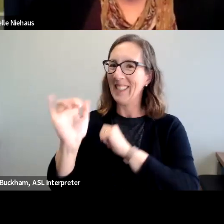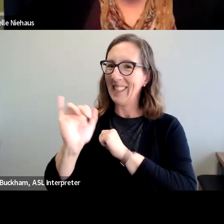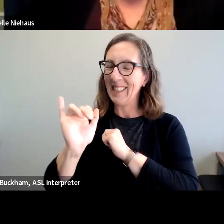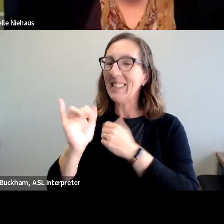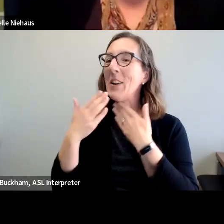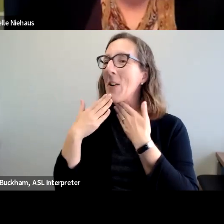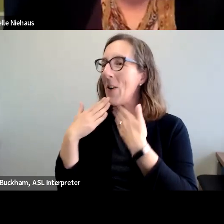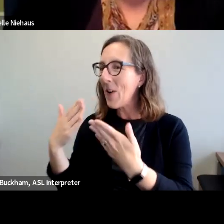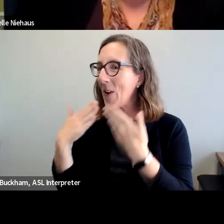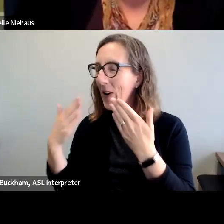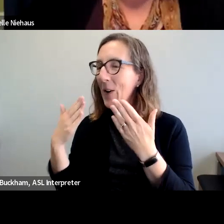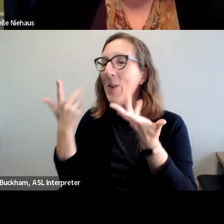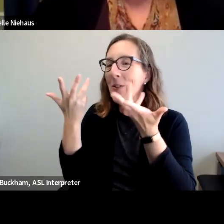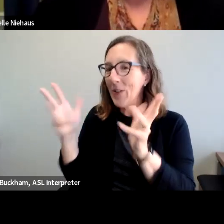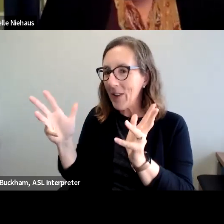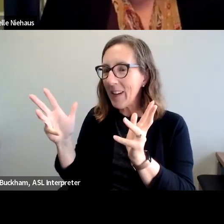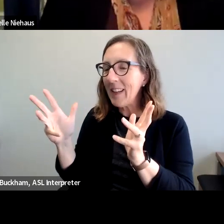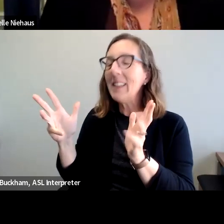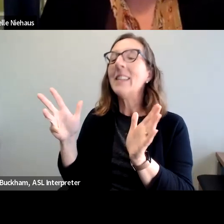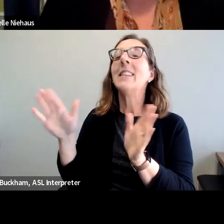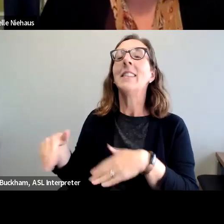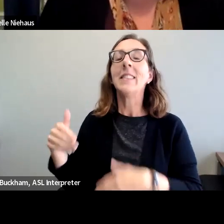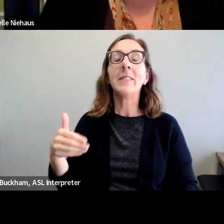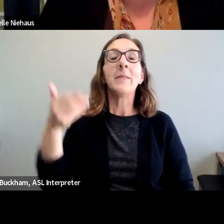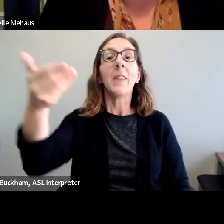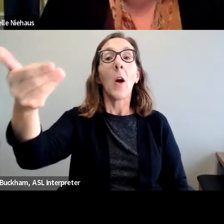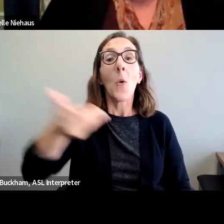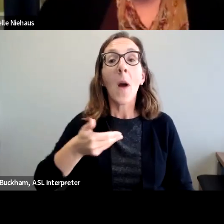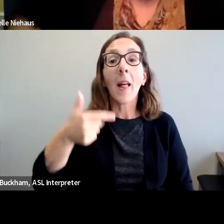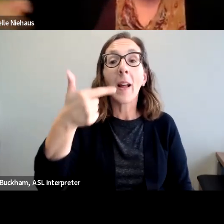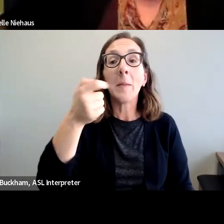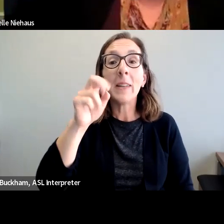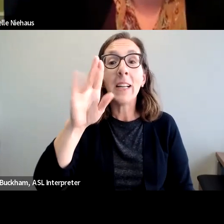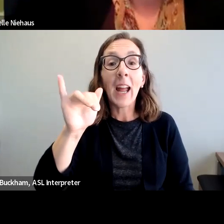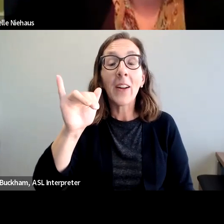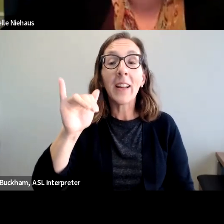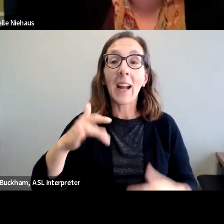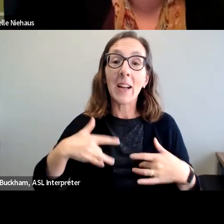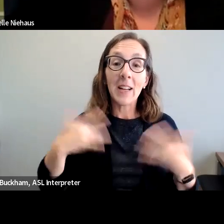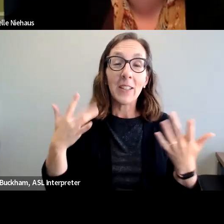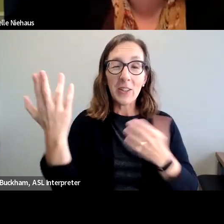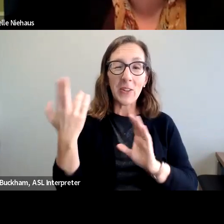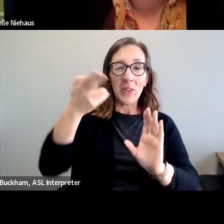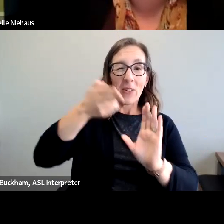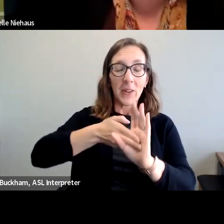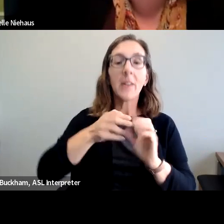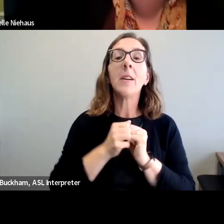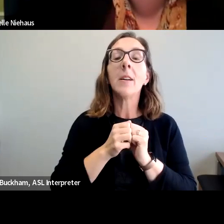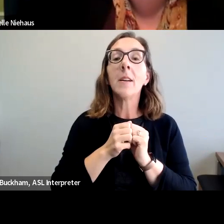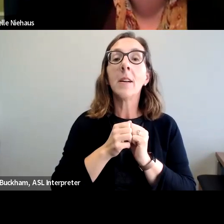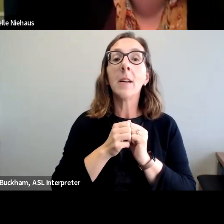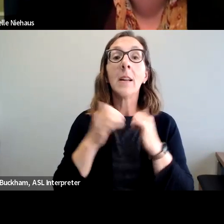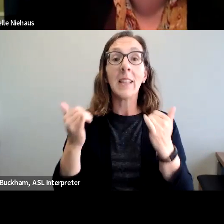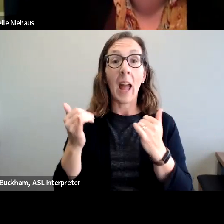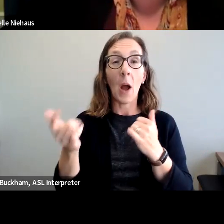move on. Welcome, Gerry. I'm so glad you're here. And I'm going to ask